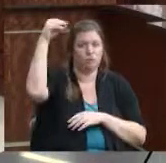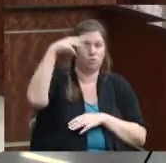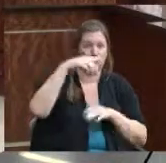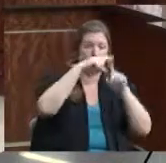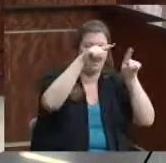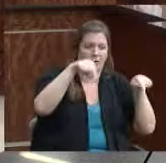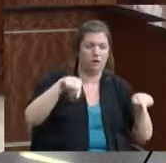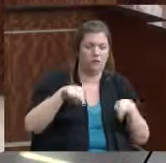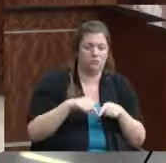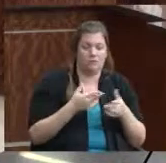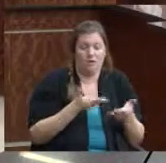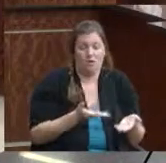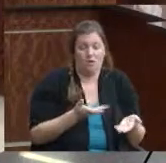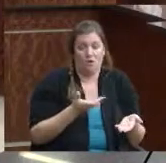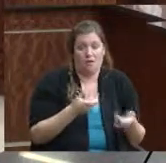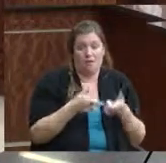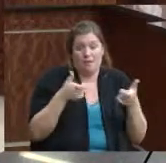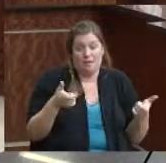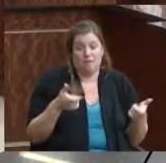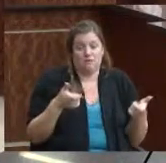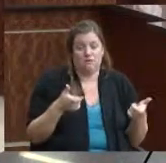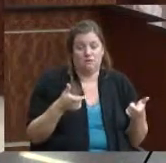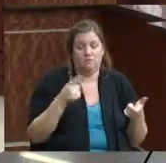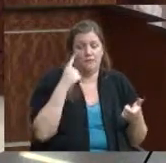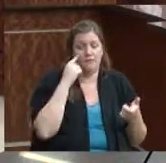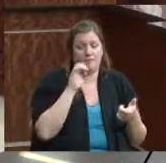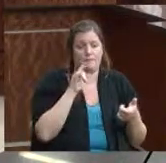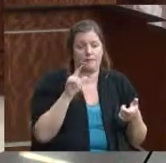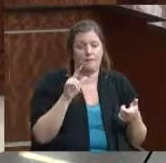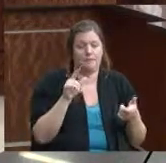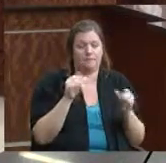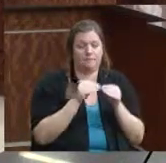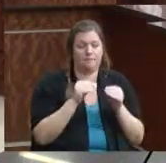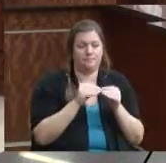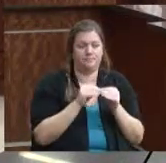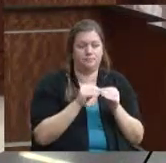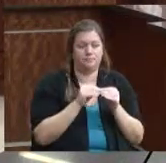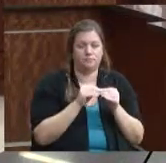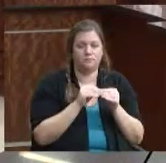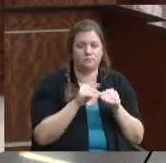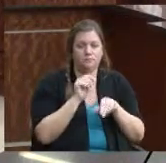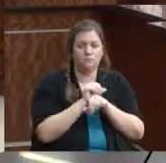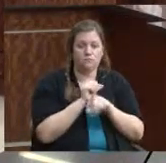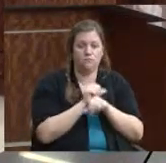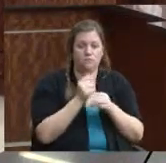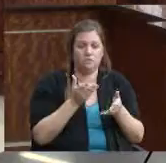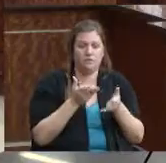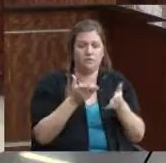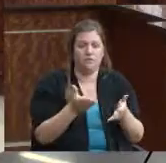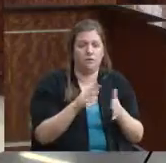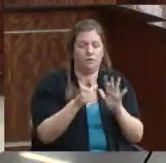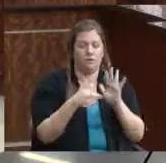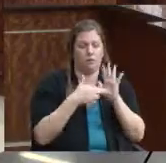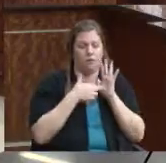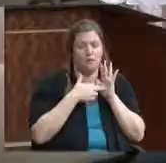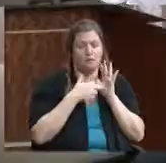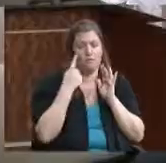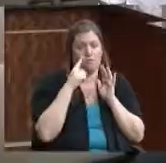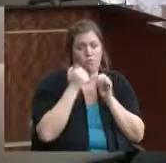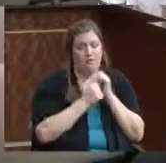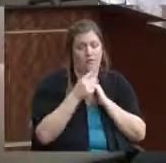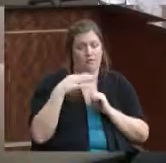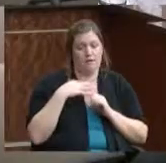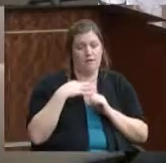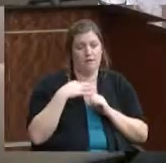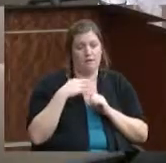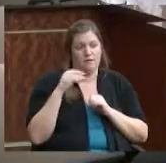what they are. I think that the bill does a more than adequate job of providing requirements for any applicant,